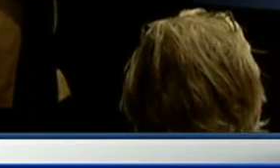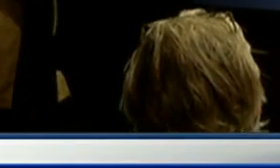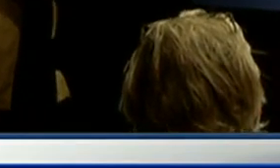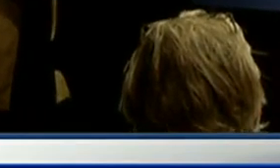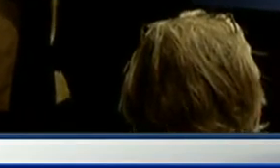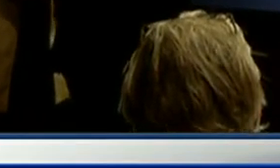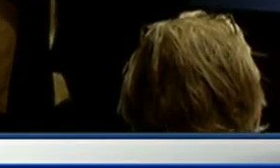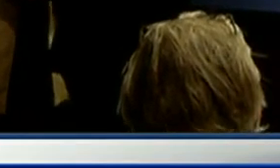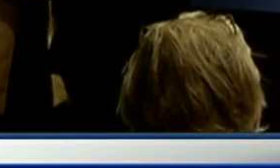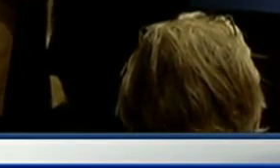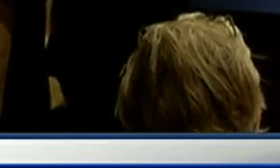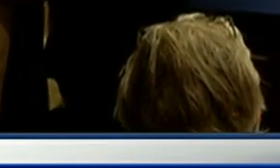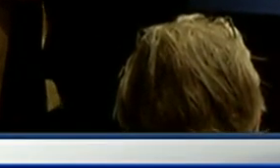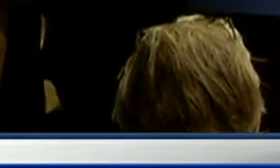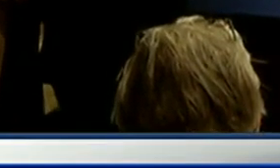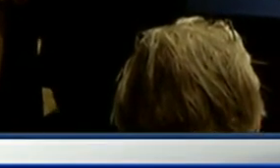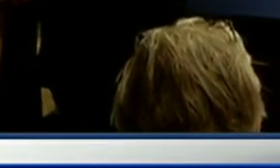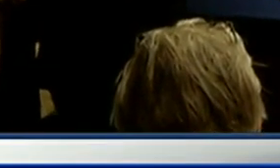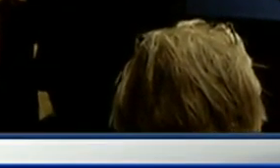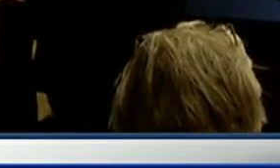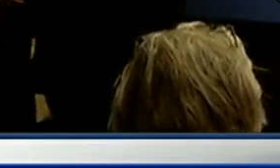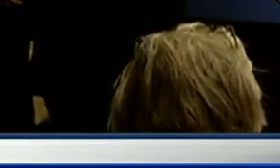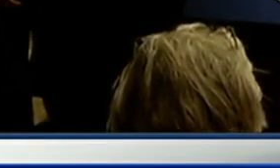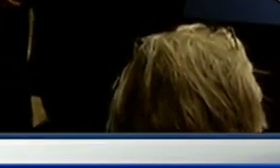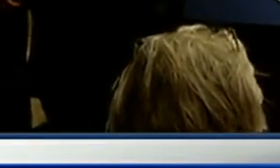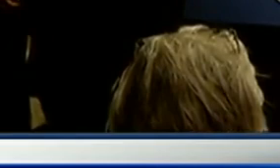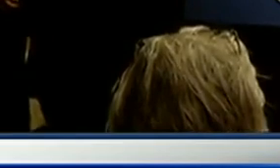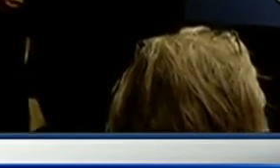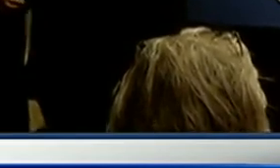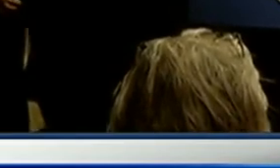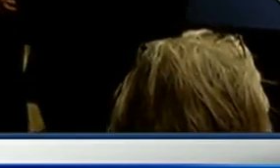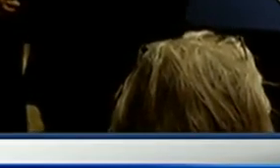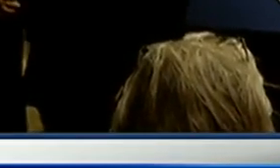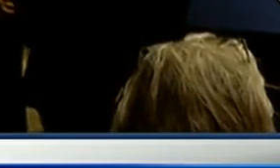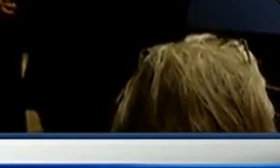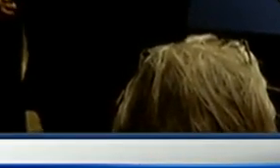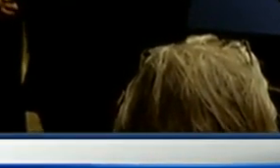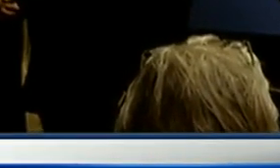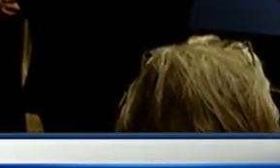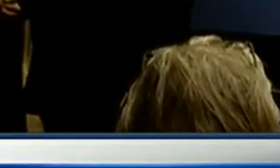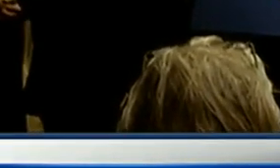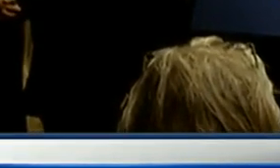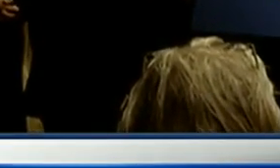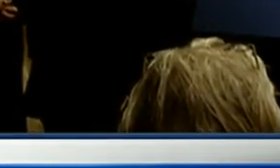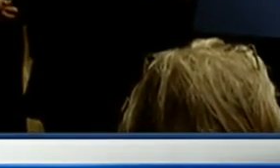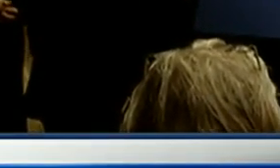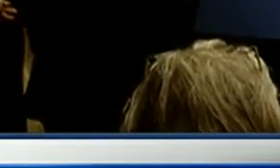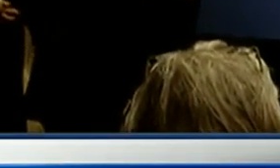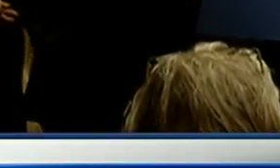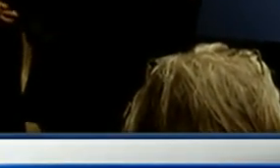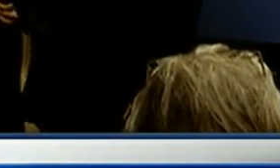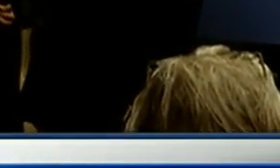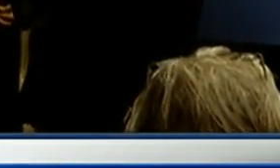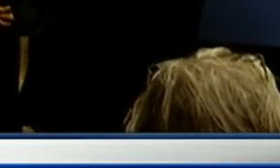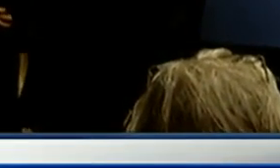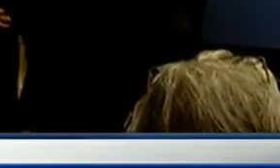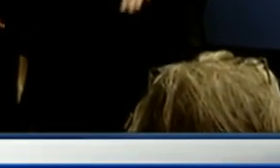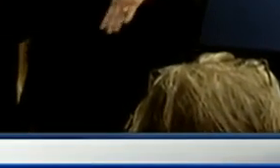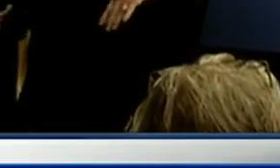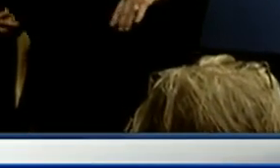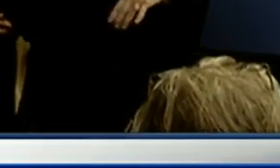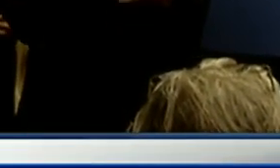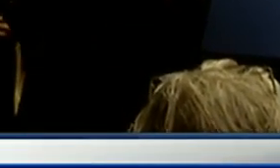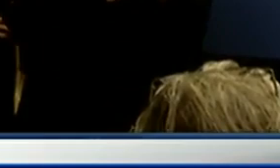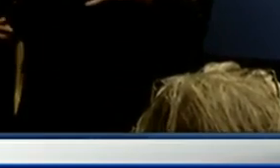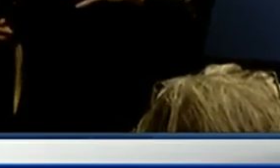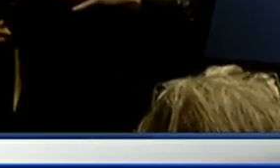July weekend here in New Orleans and across the state of Louisiana. And I would remind all of you, the festival is the